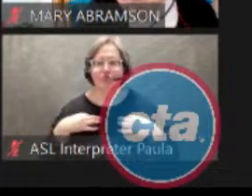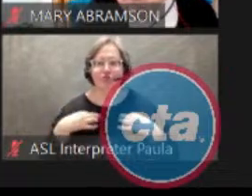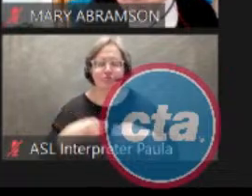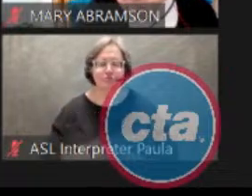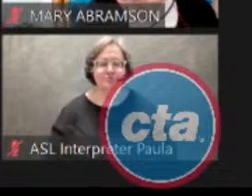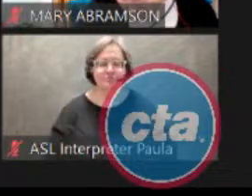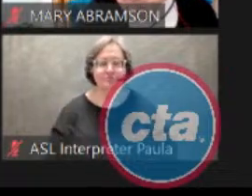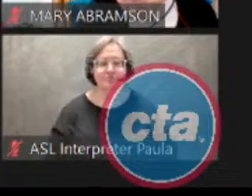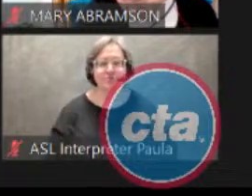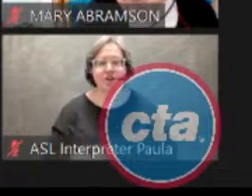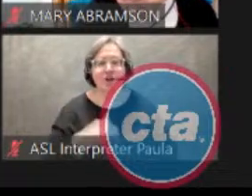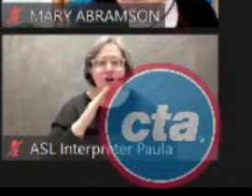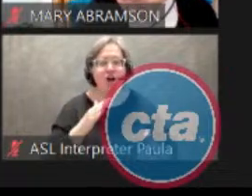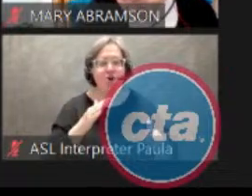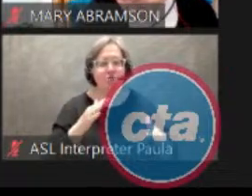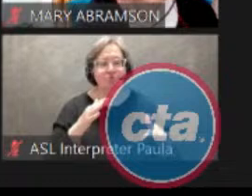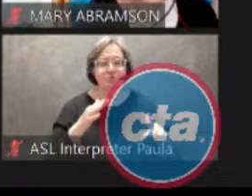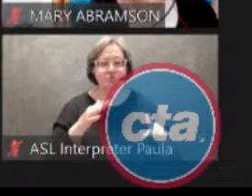So I'm going to run through this